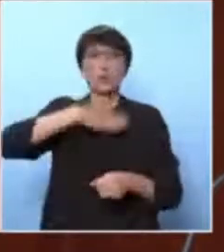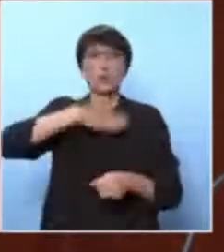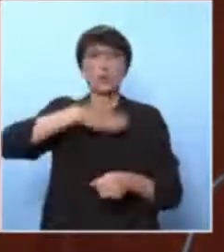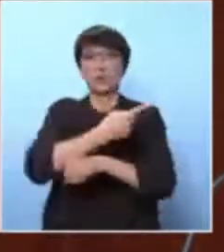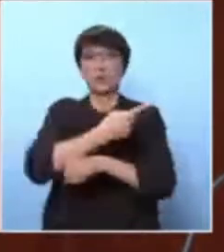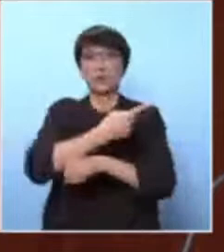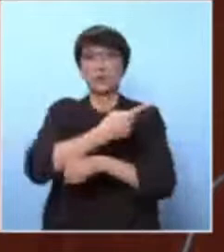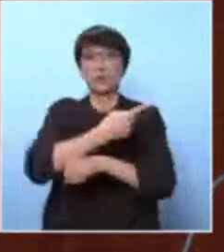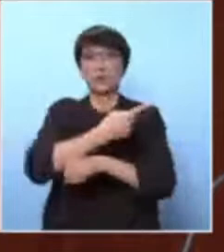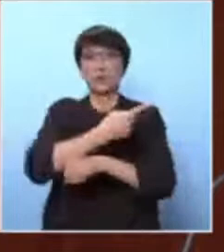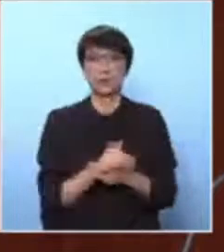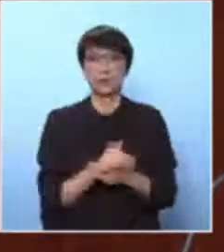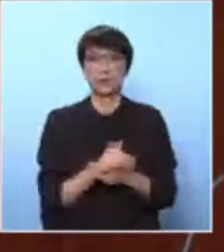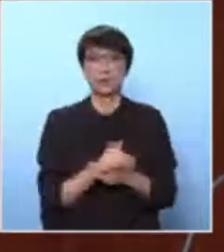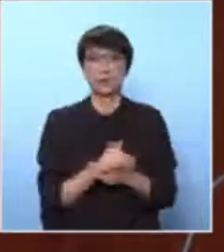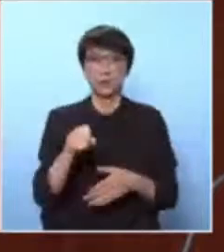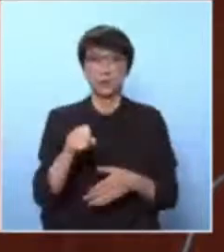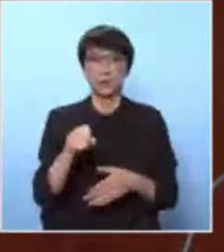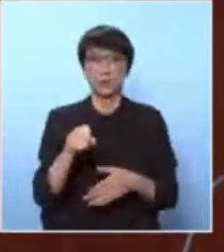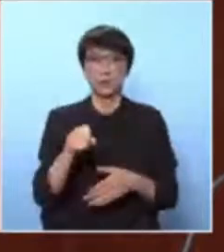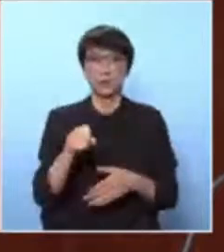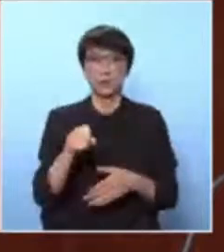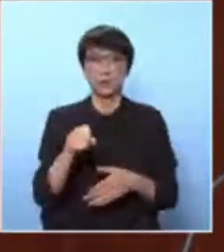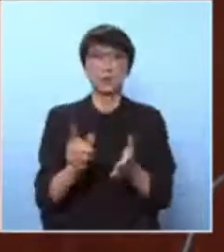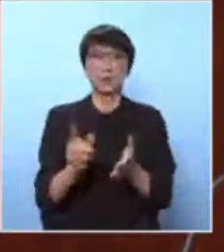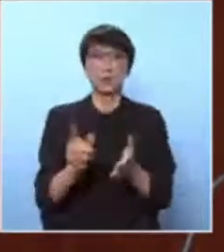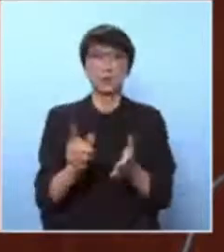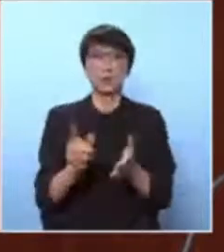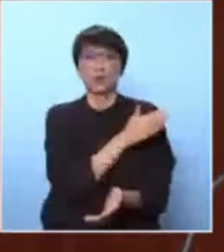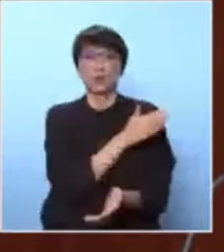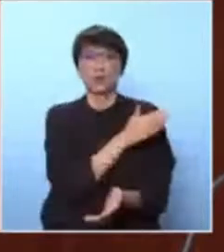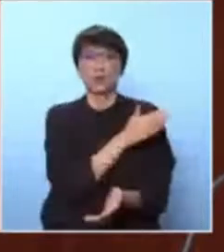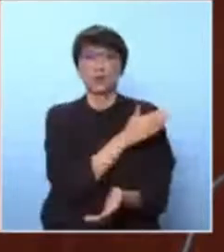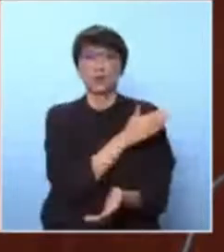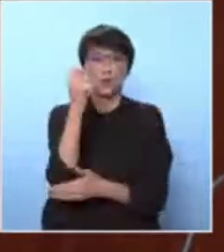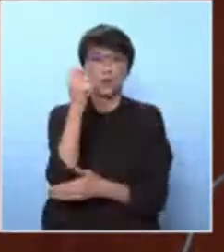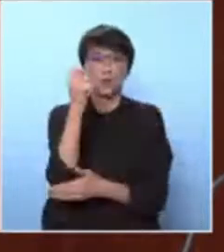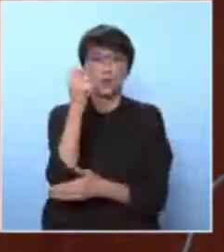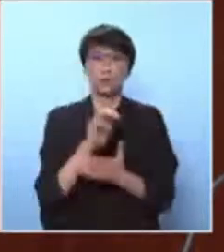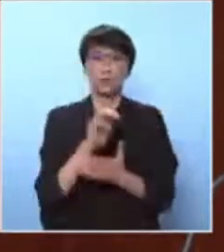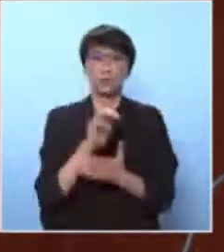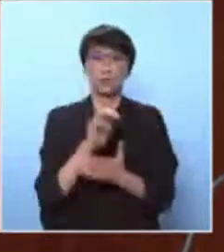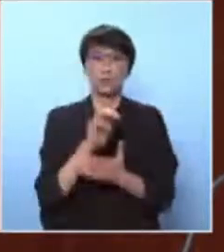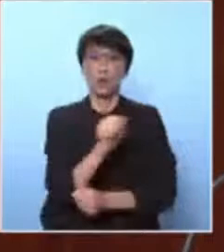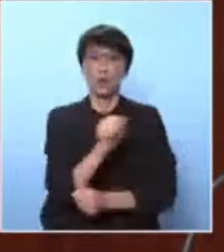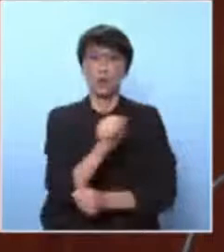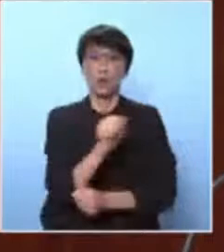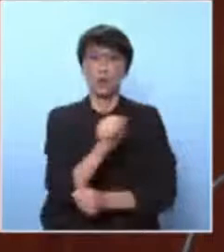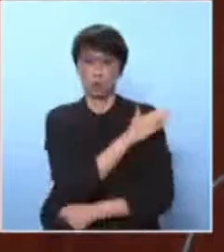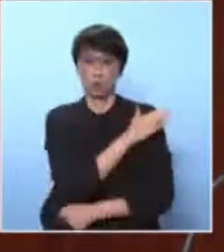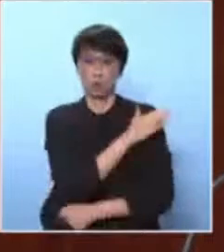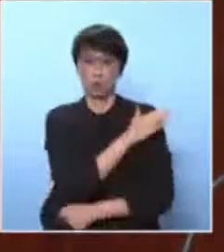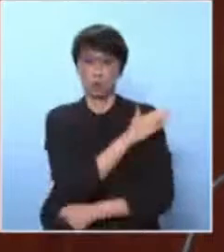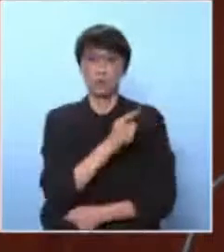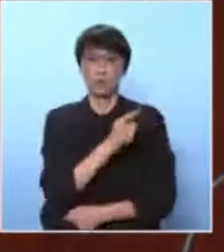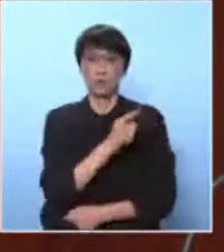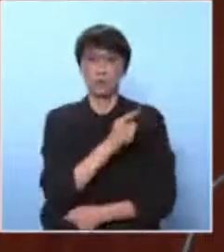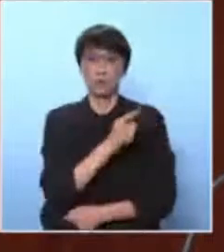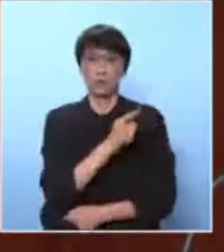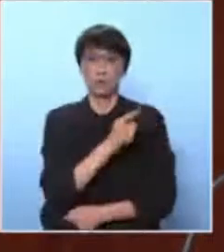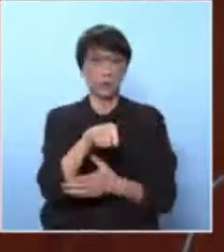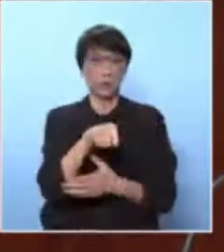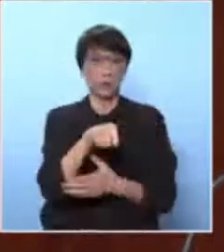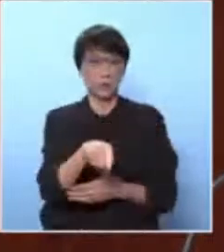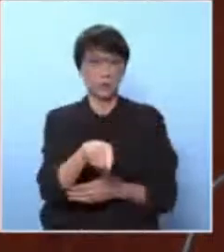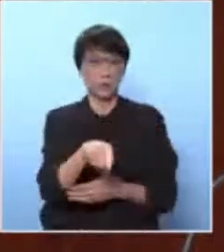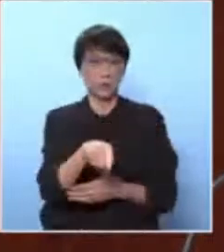for 18 hours or more each week. The LAB has agreed in principle to revise the requirements by using